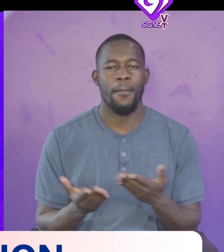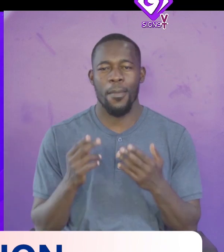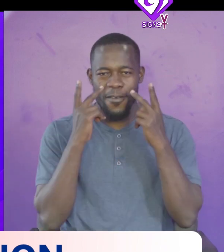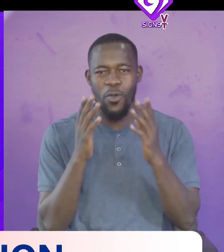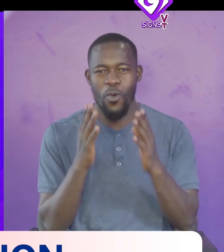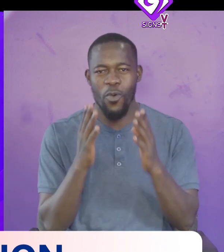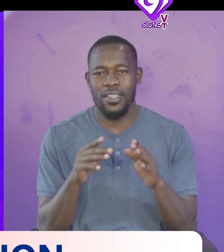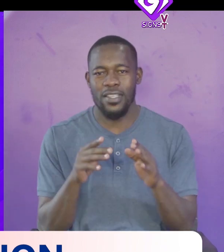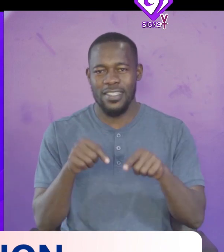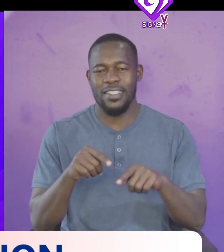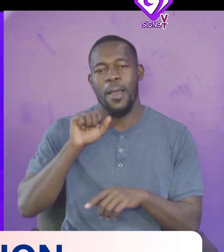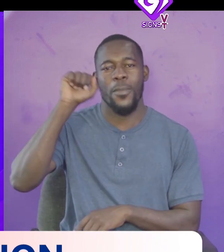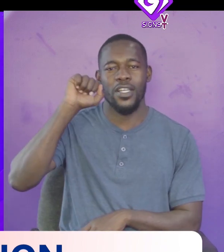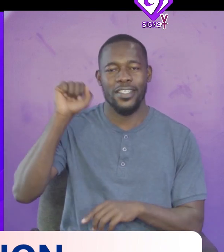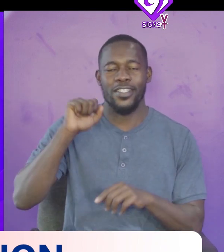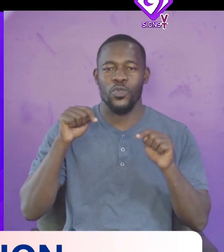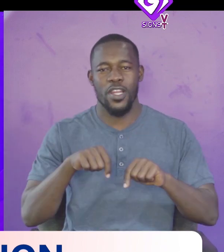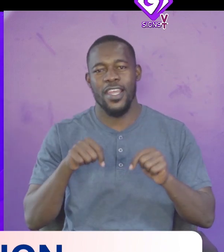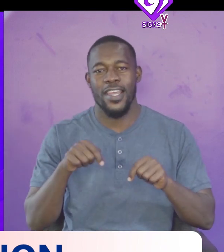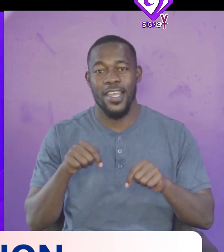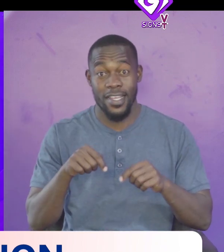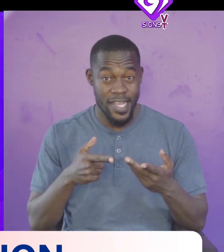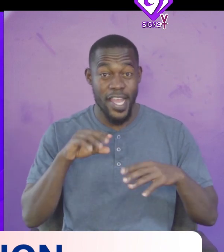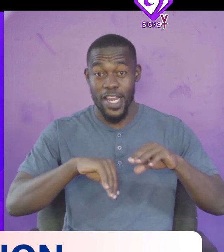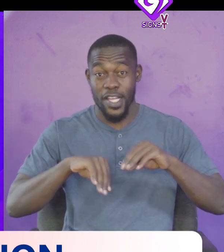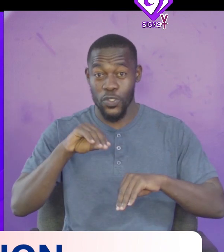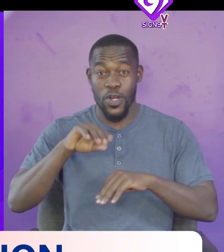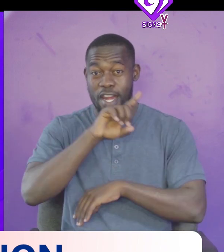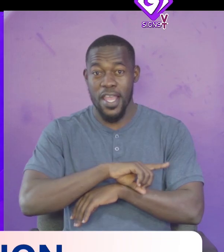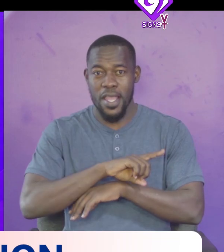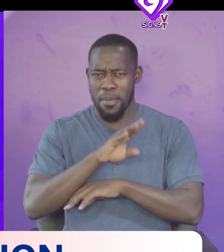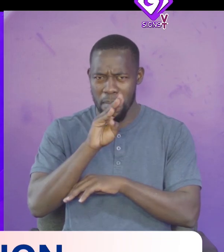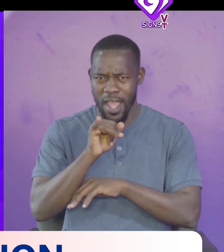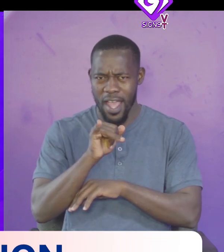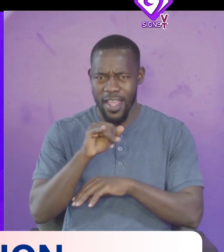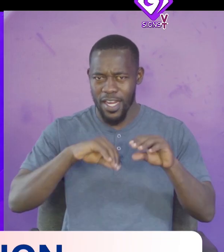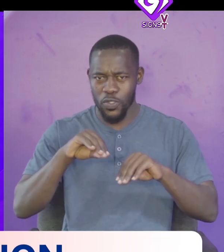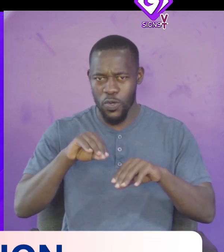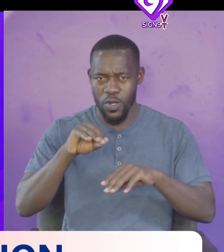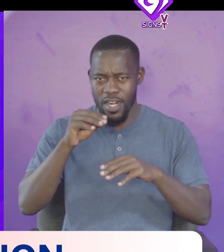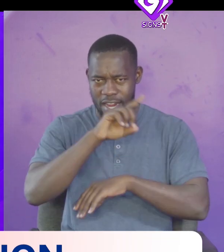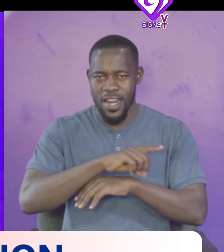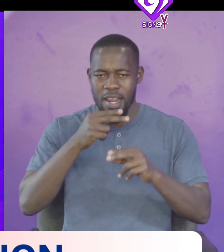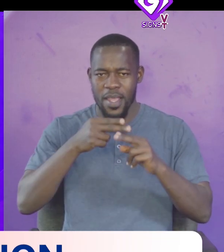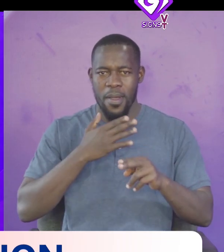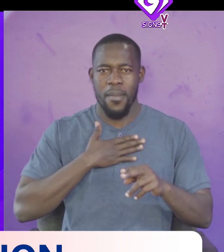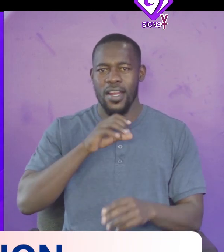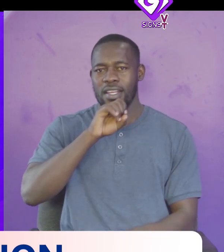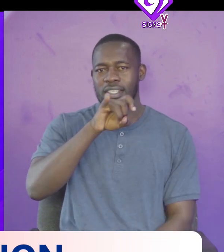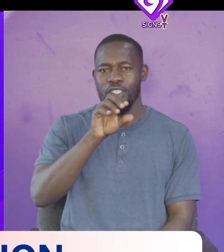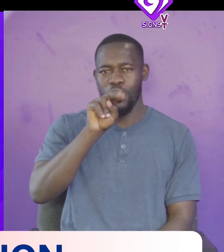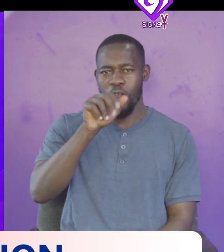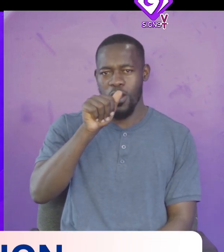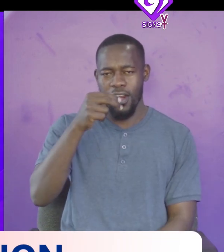This is Politics Today on this election day, by-election day. My name is Jonas Simba. I